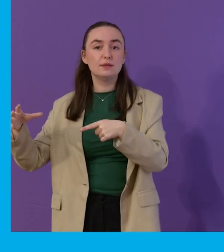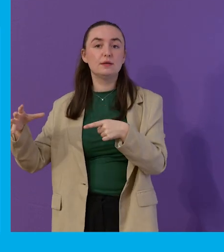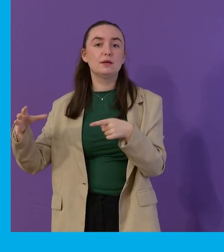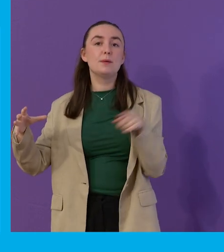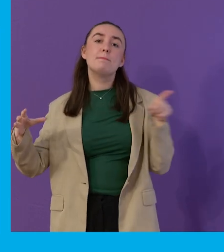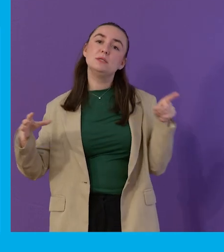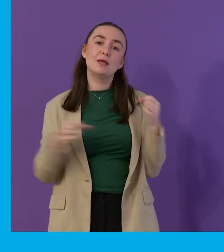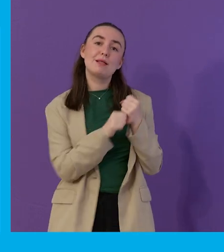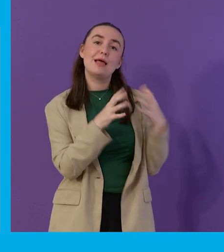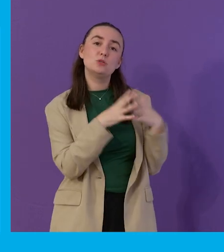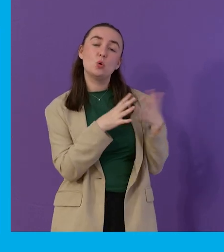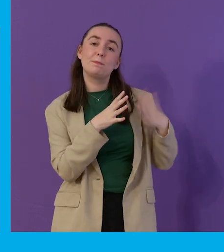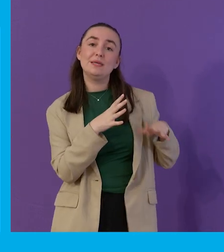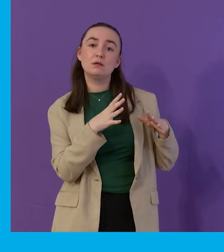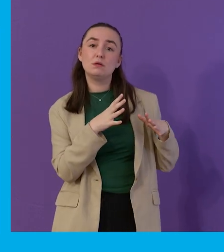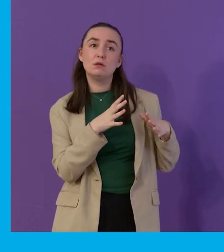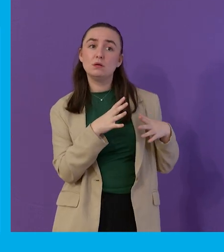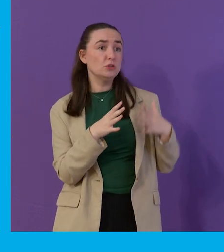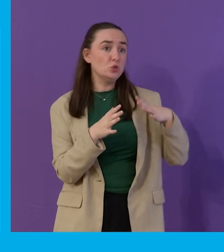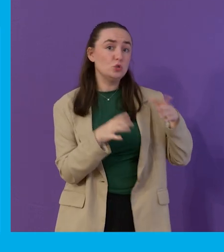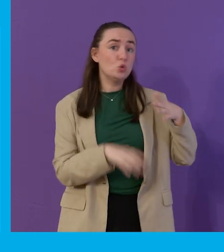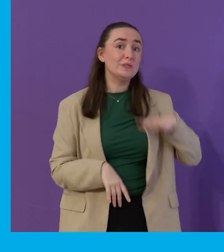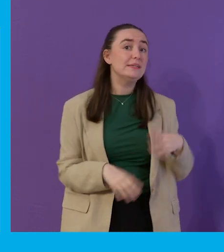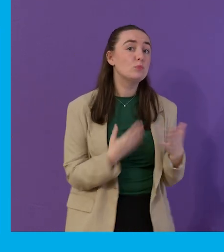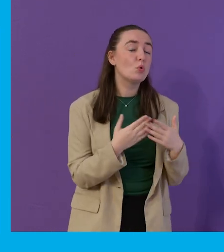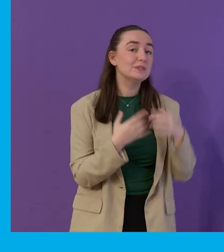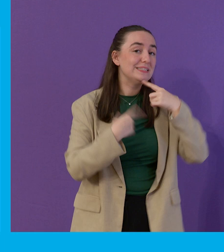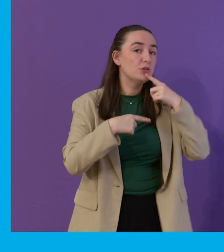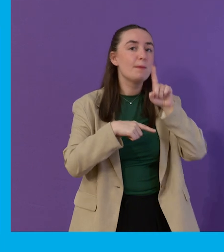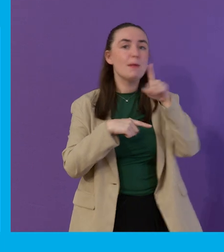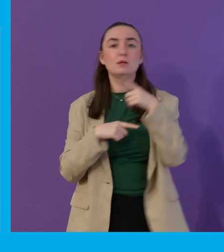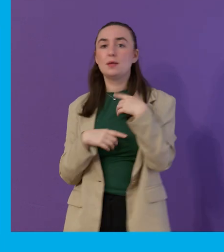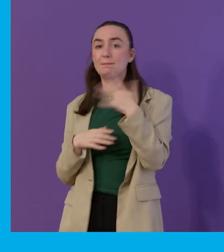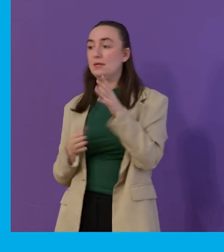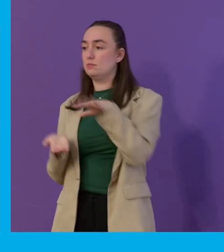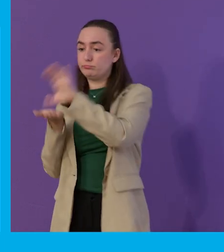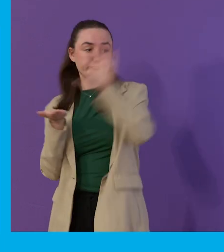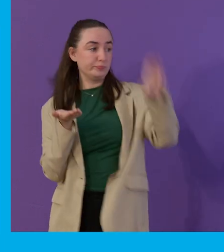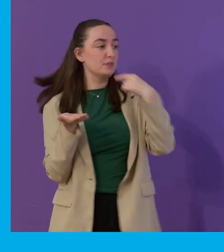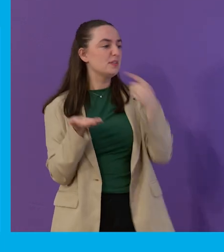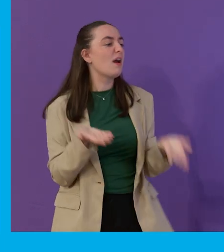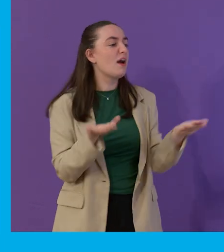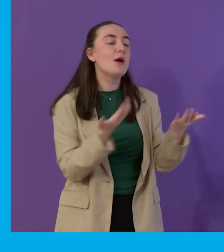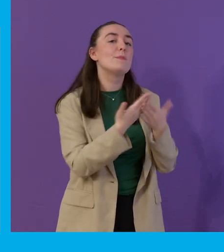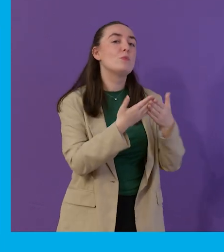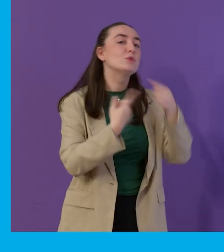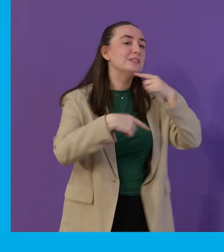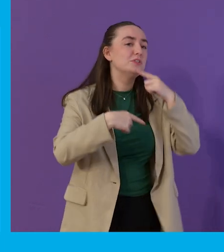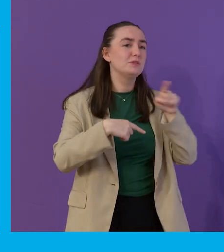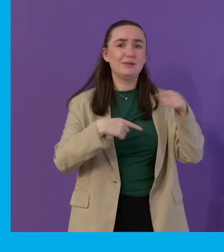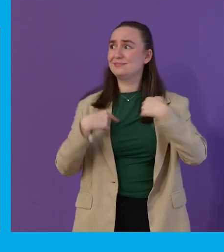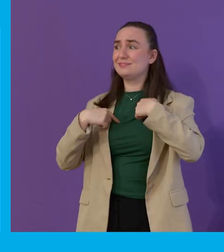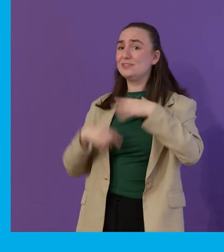rolls are falling. They don't need more teachers, but they can't spend that money on other things. There are other ways they would spend it that would